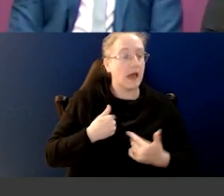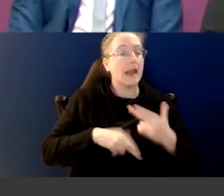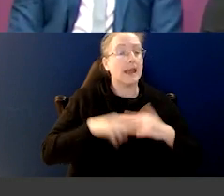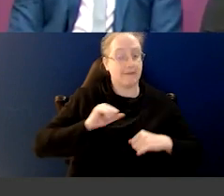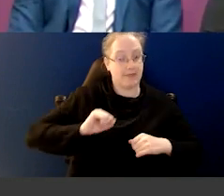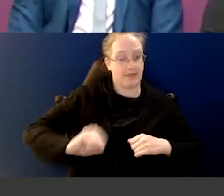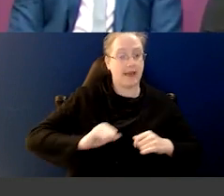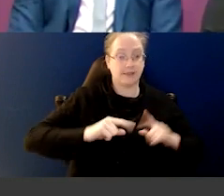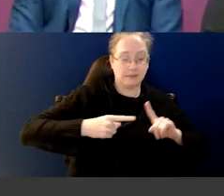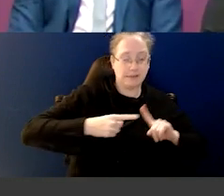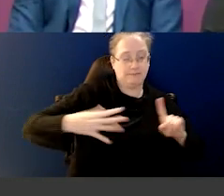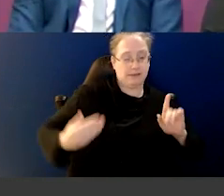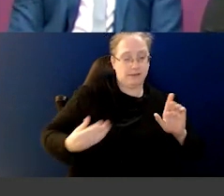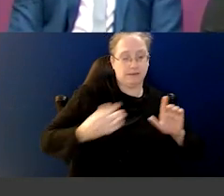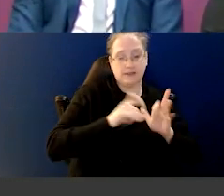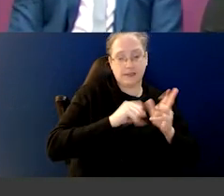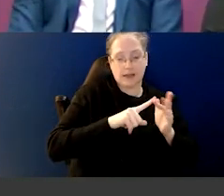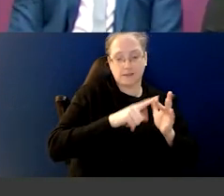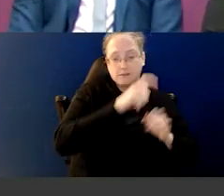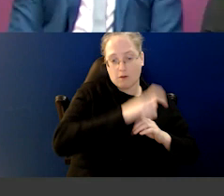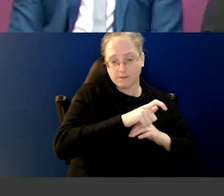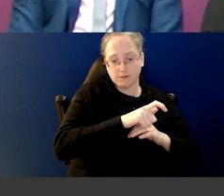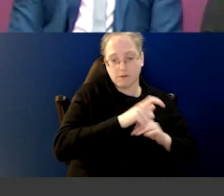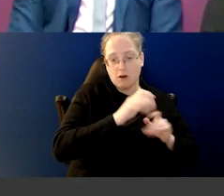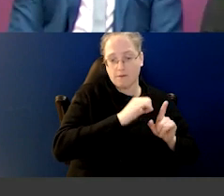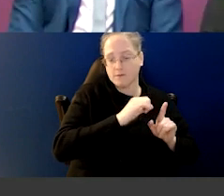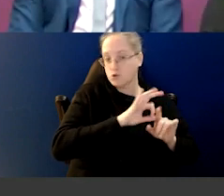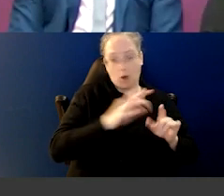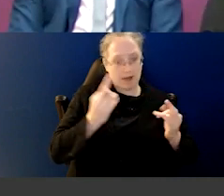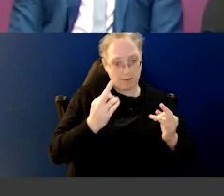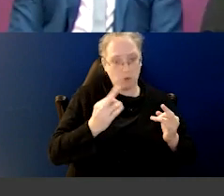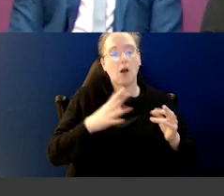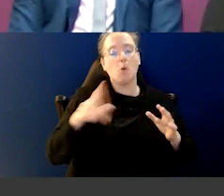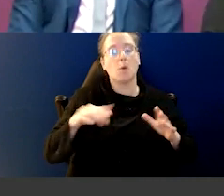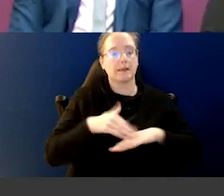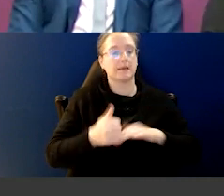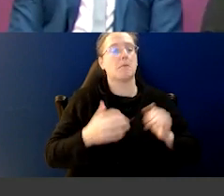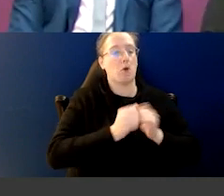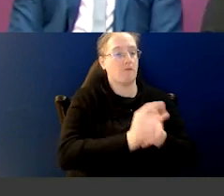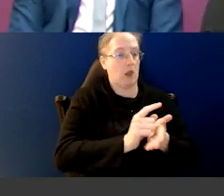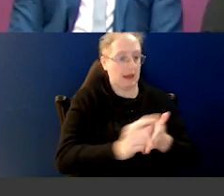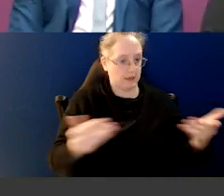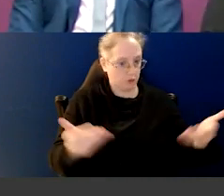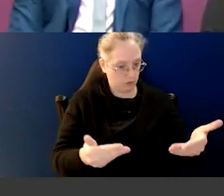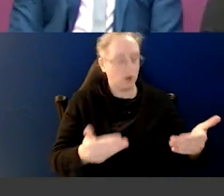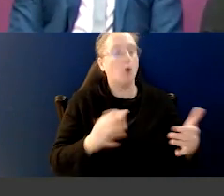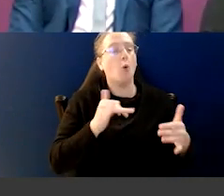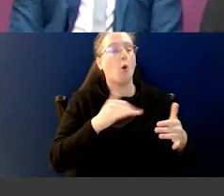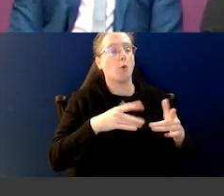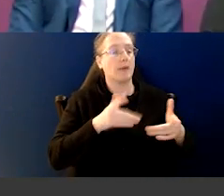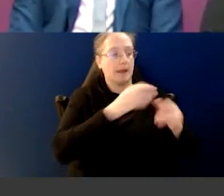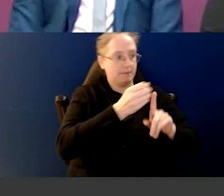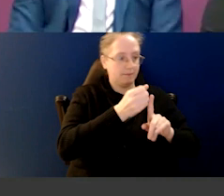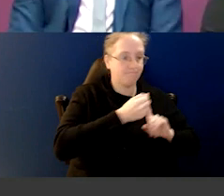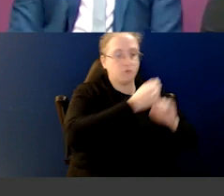in, we will make an appointment or they can speak to a manager who is able to talk them through what the outcome is and